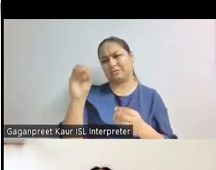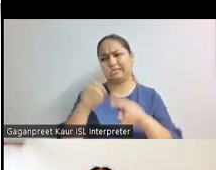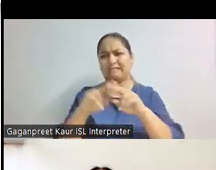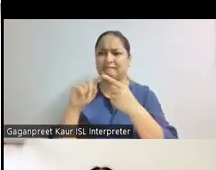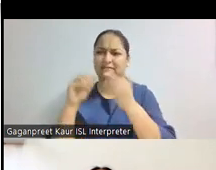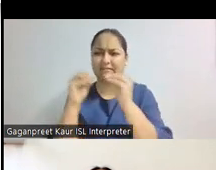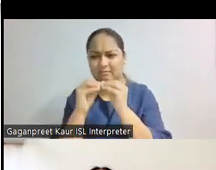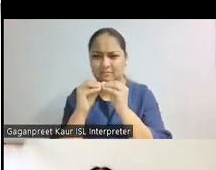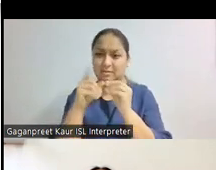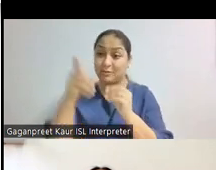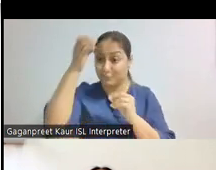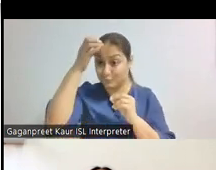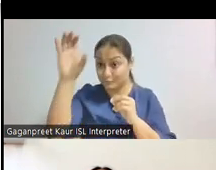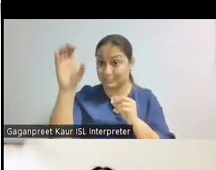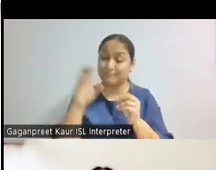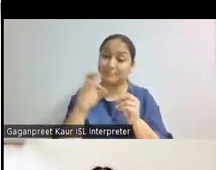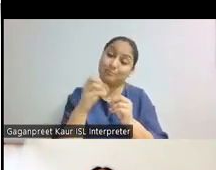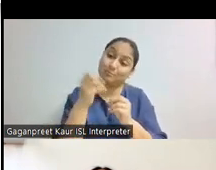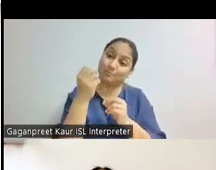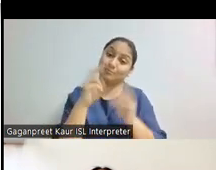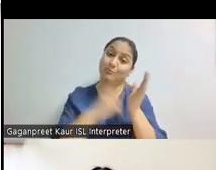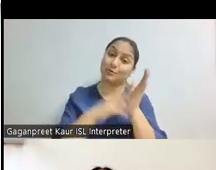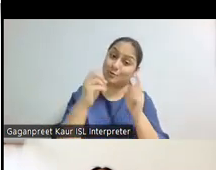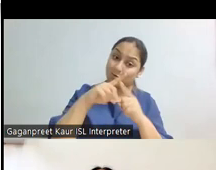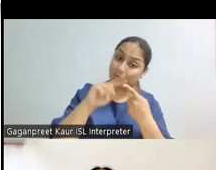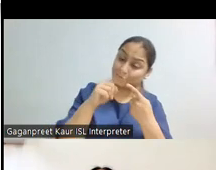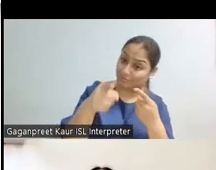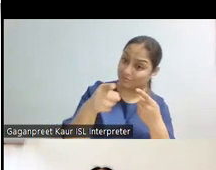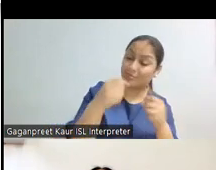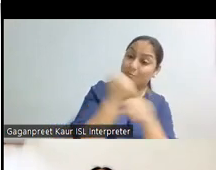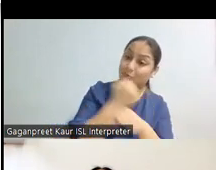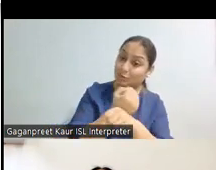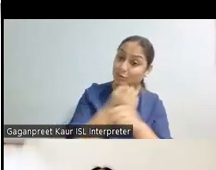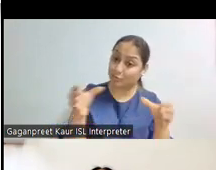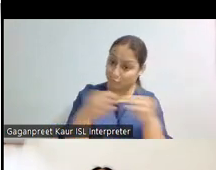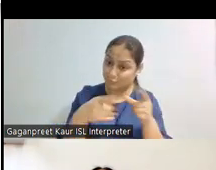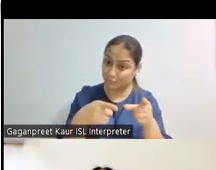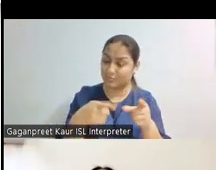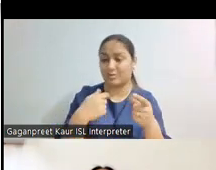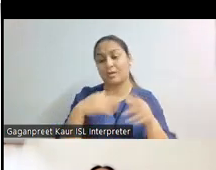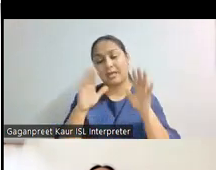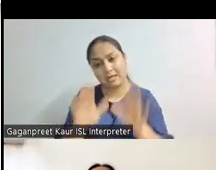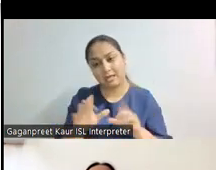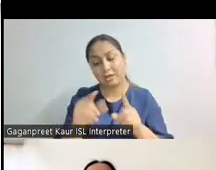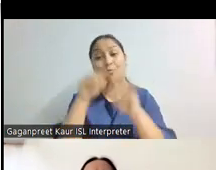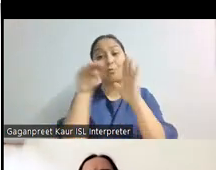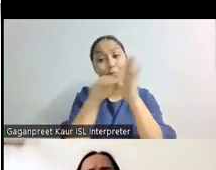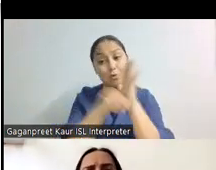note across these themes for the working group. We're going to be having a